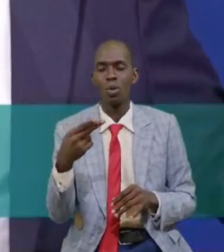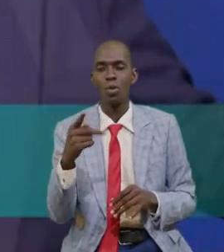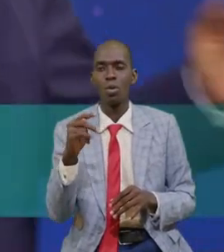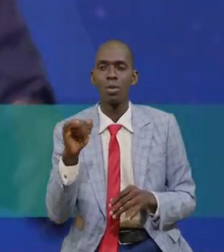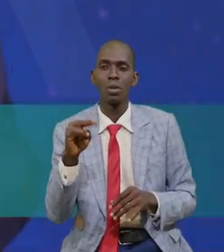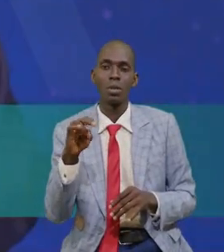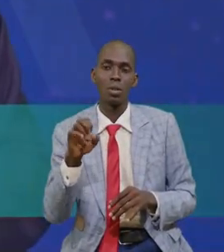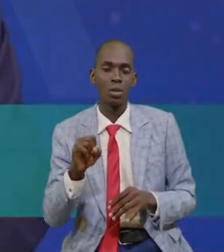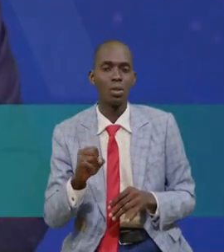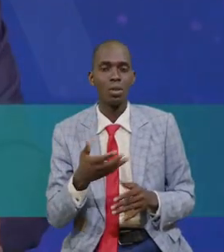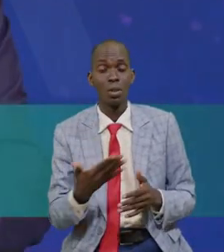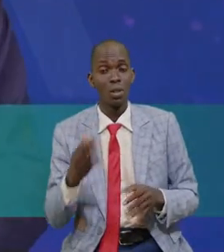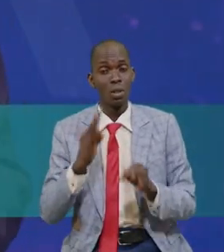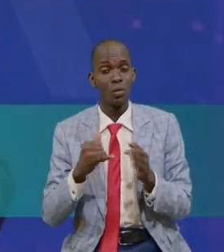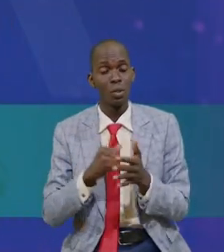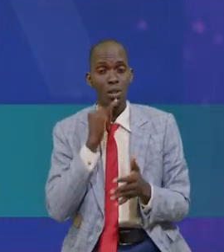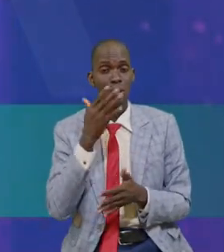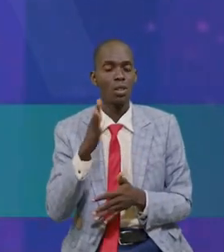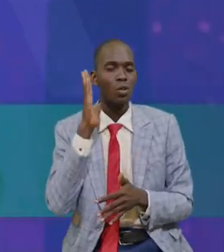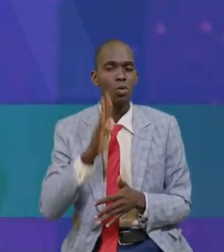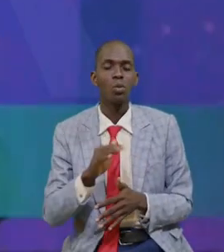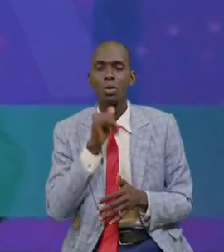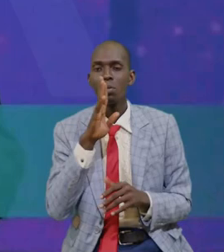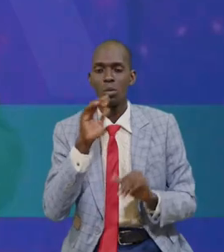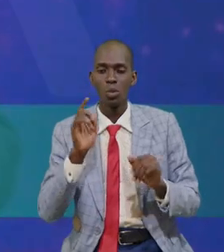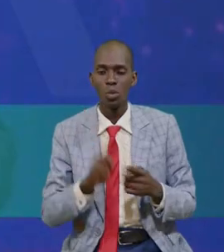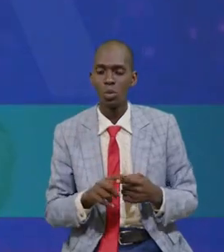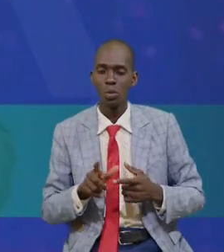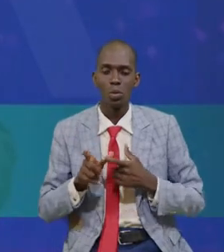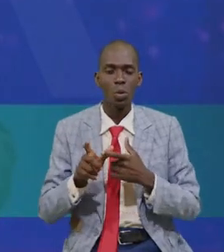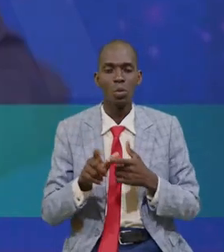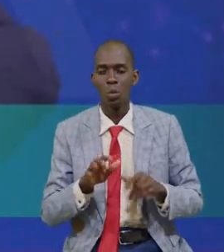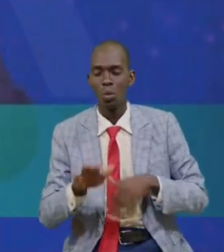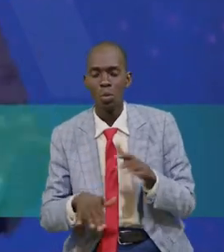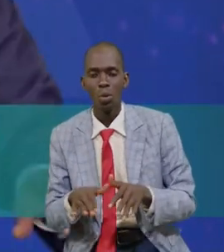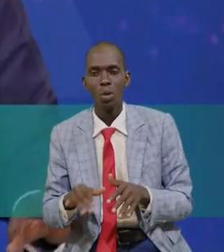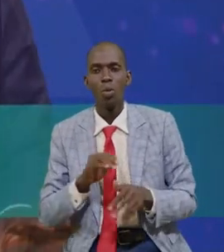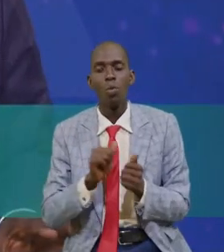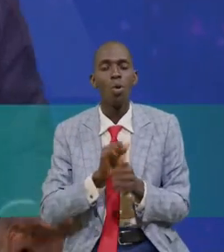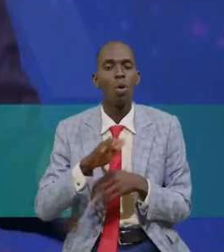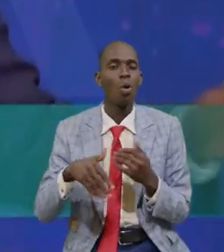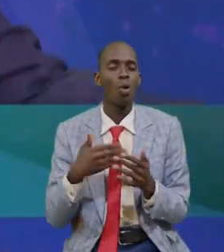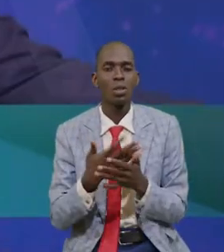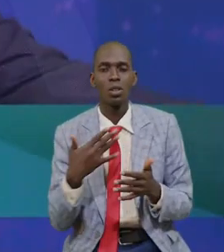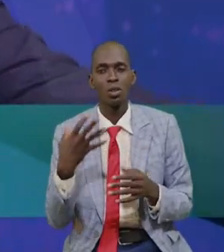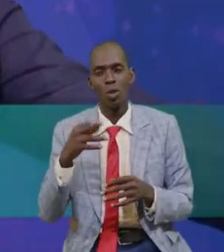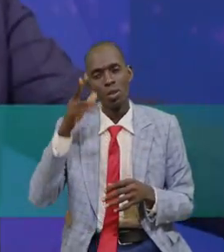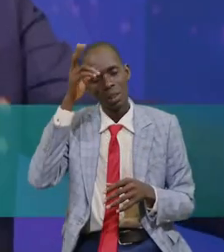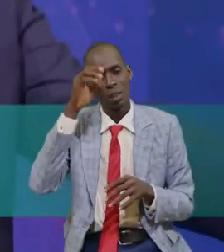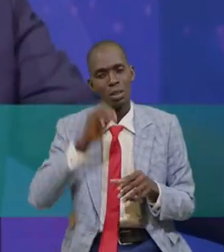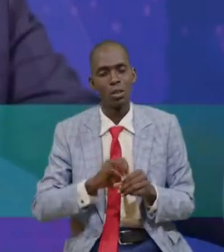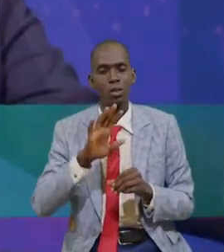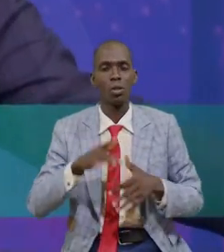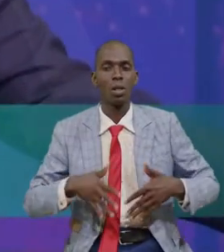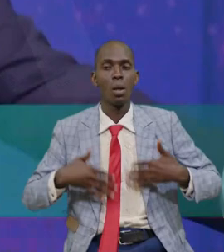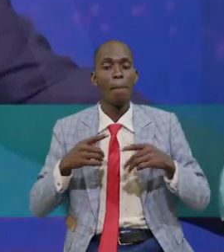even carry. You cannot even walk. You cannot even stand with all those things of Satan in the baggage. But